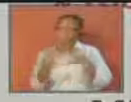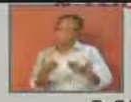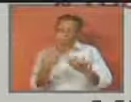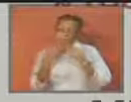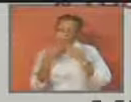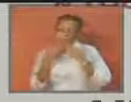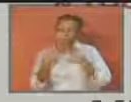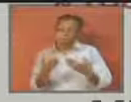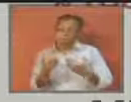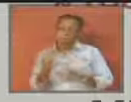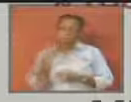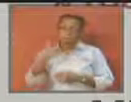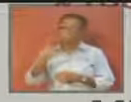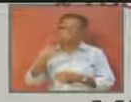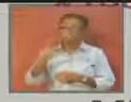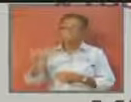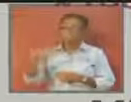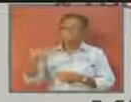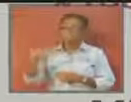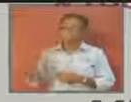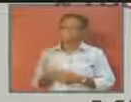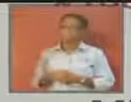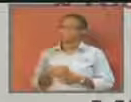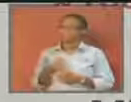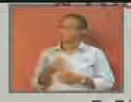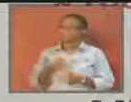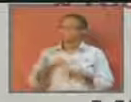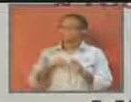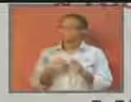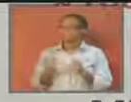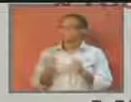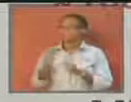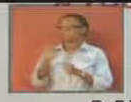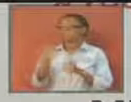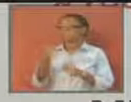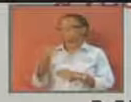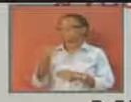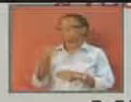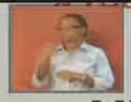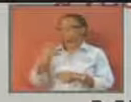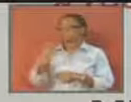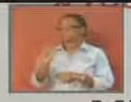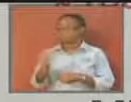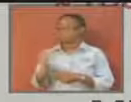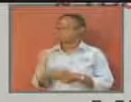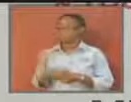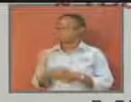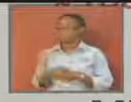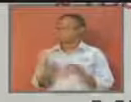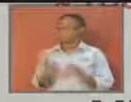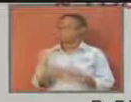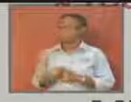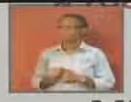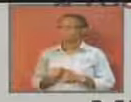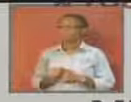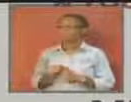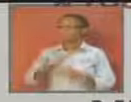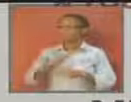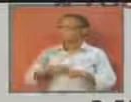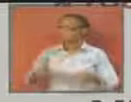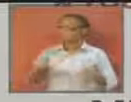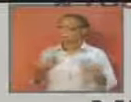second question. Basically, there's no specific treatment that has been approved by WHO for the treatment of COVID-19 to